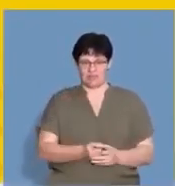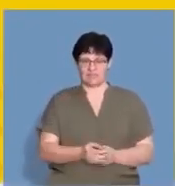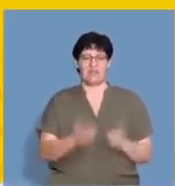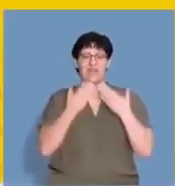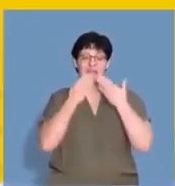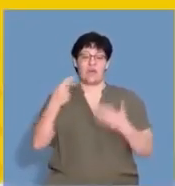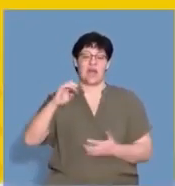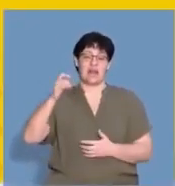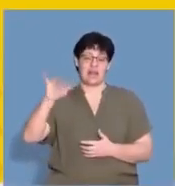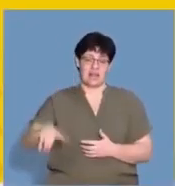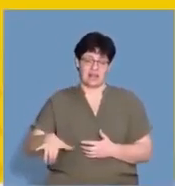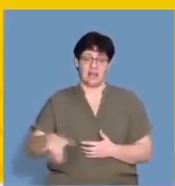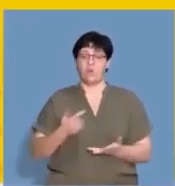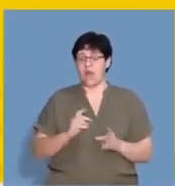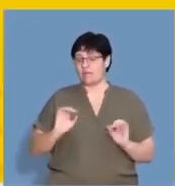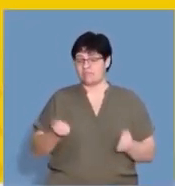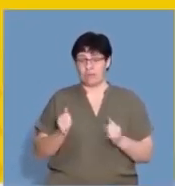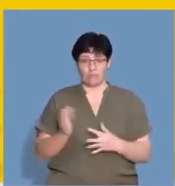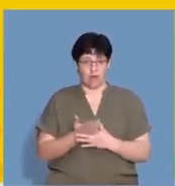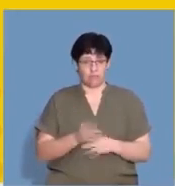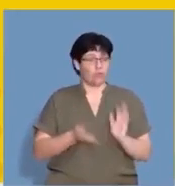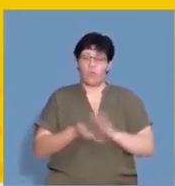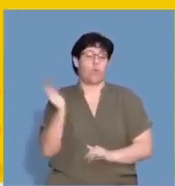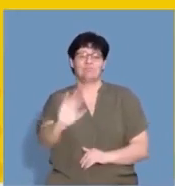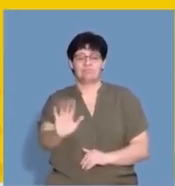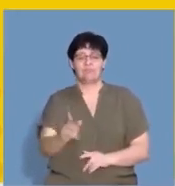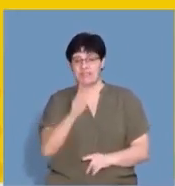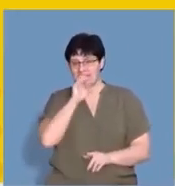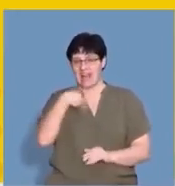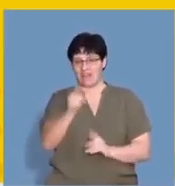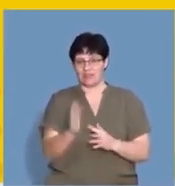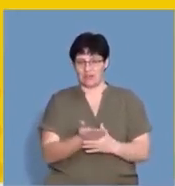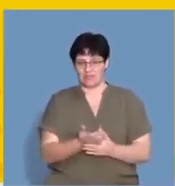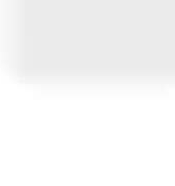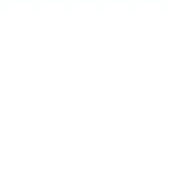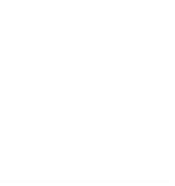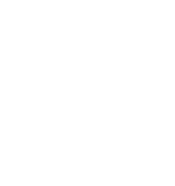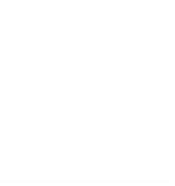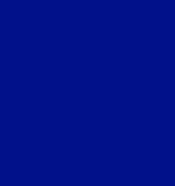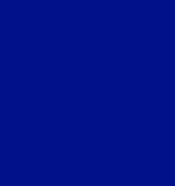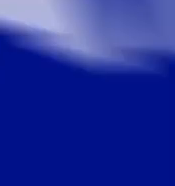Thank you, Hayley. Guys, we are going to take a quick break, but don't go anywhere. We'll see you straight after this.